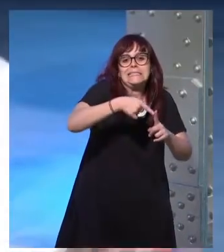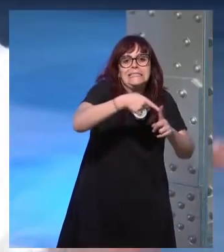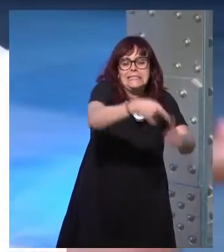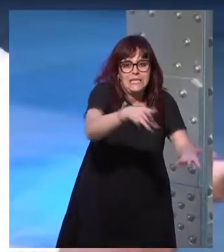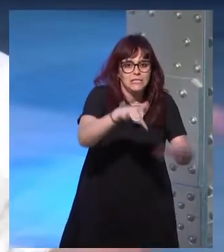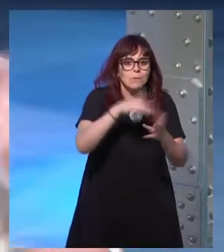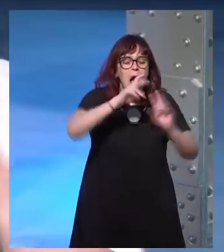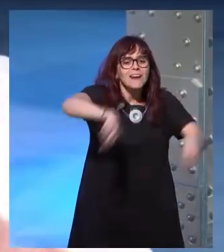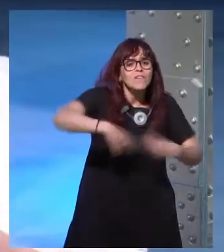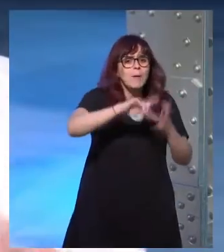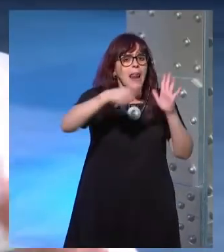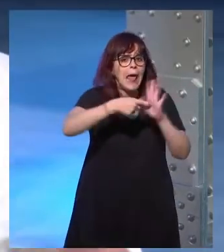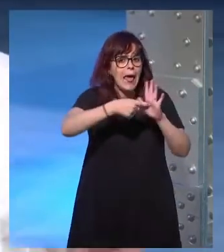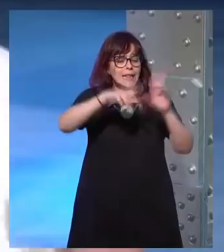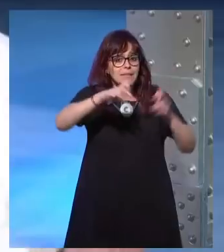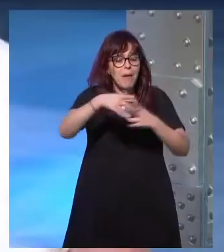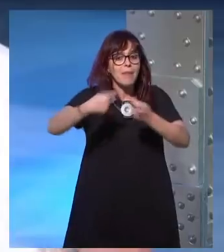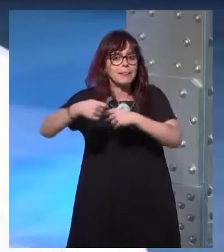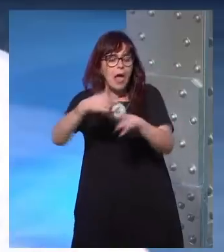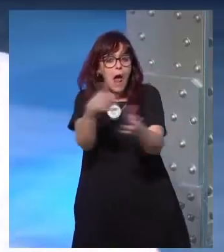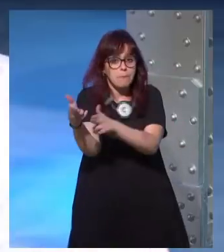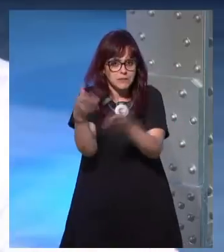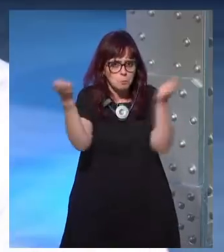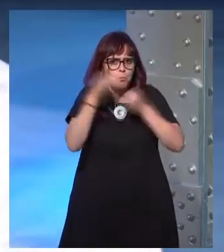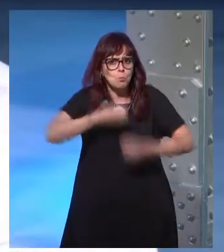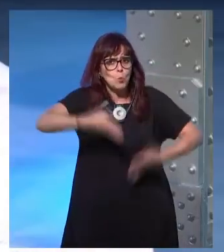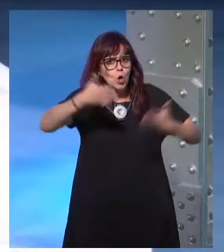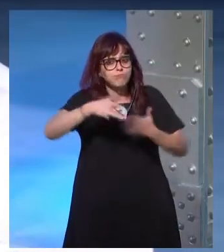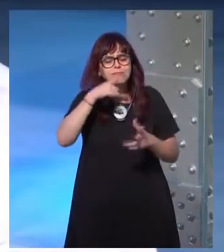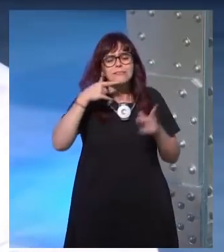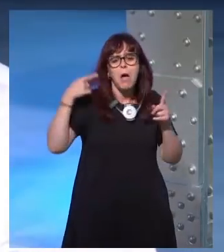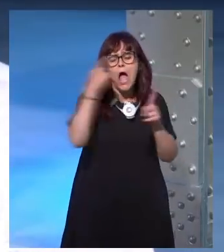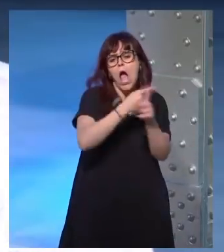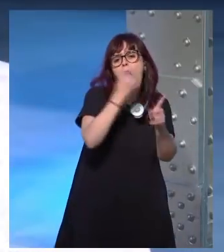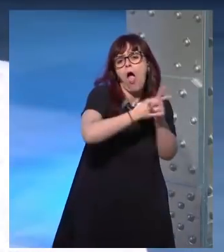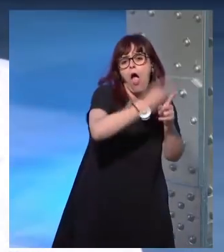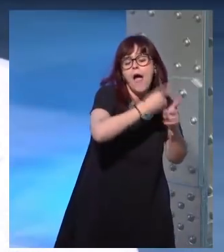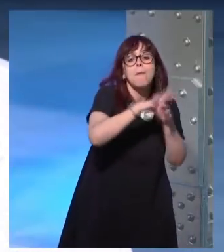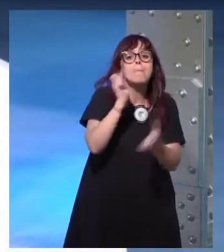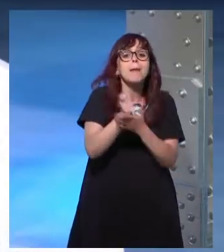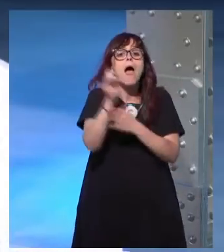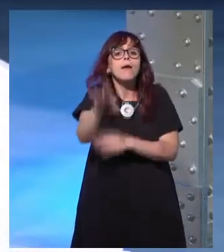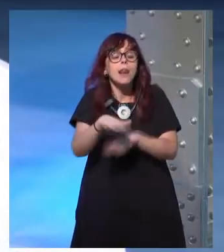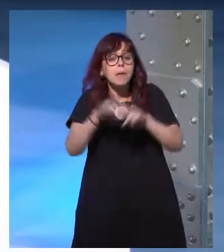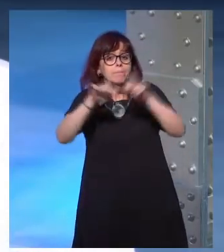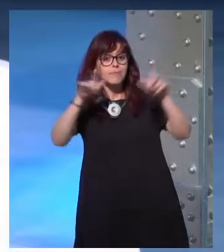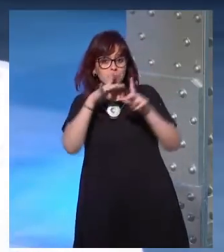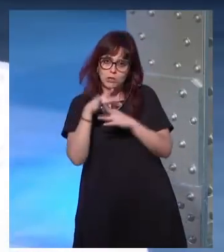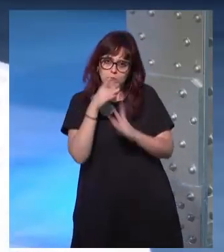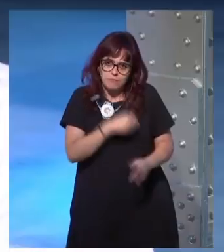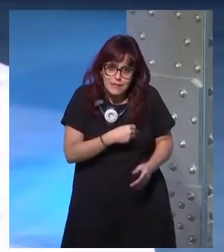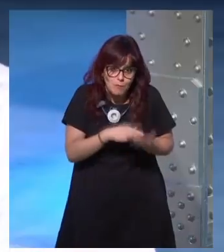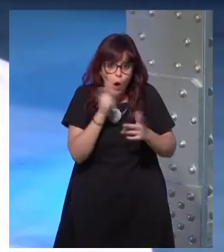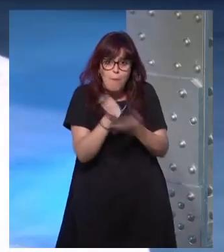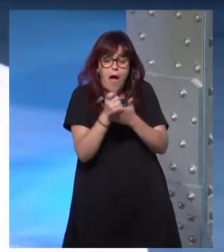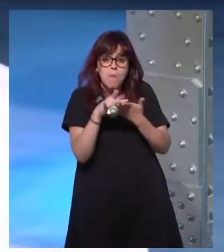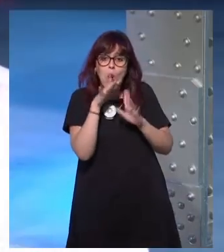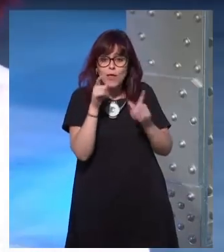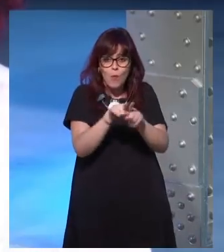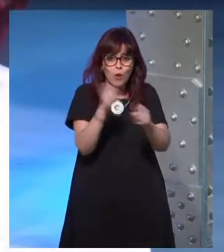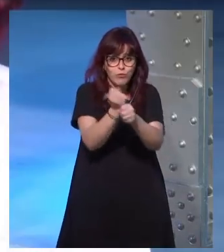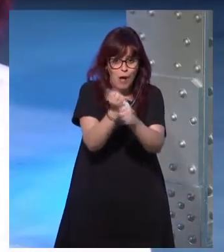Wars trolls? Like, who would think? But it is actually a thing. And that's what makes it look a lot bigger than it really is, because you actually look at, how all these films are